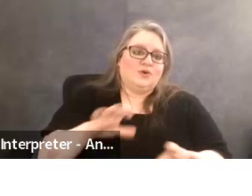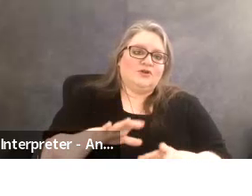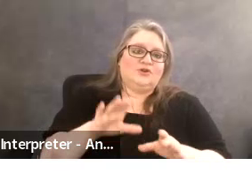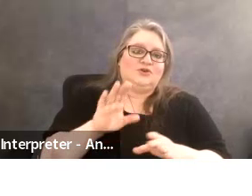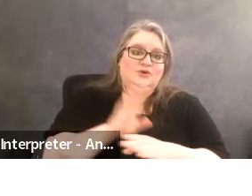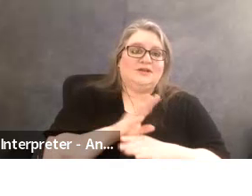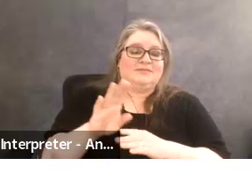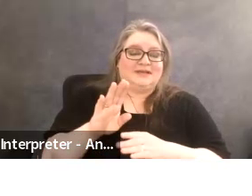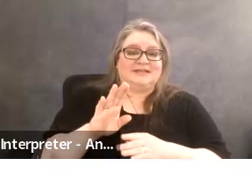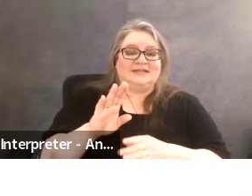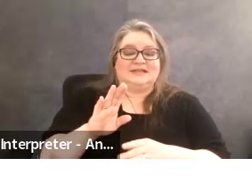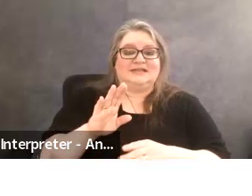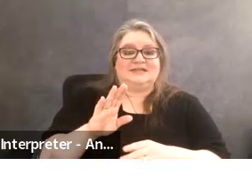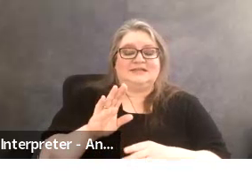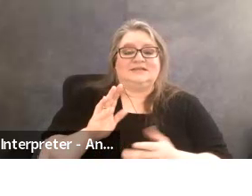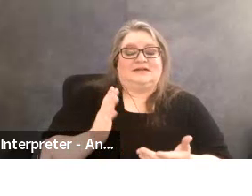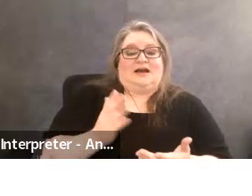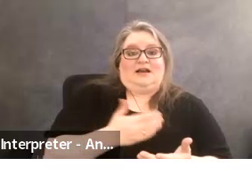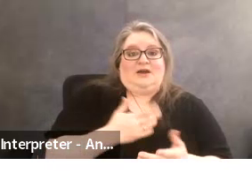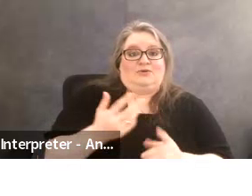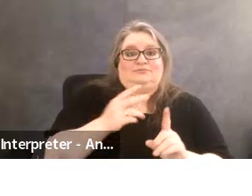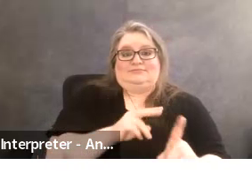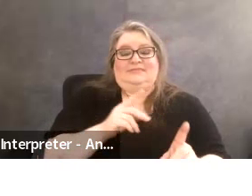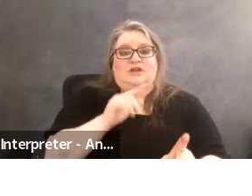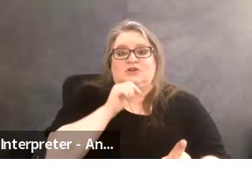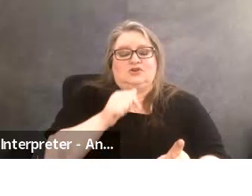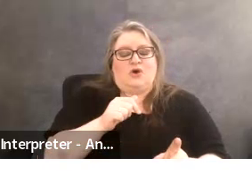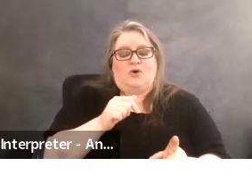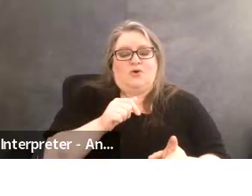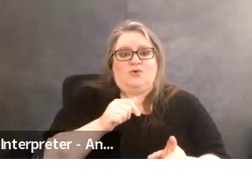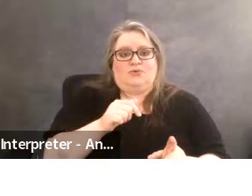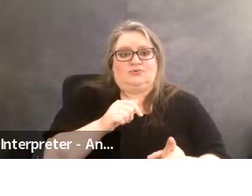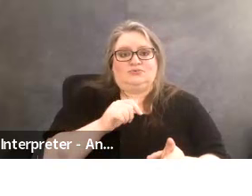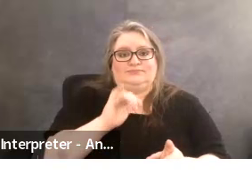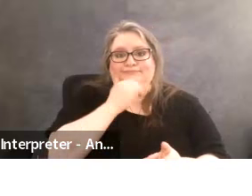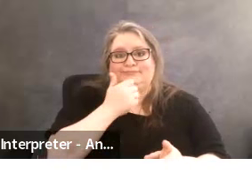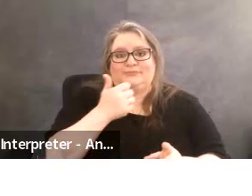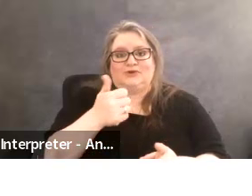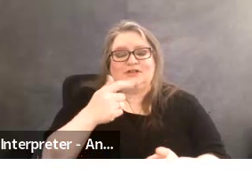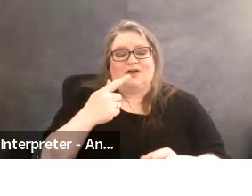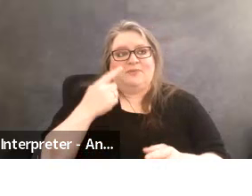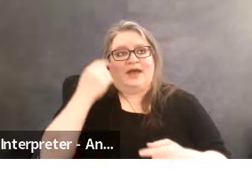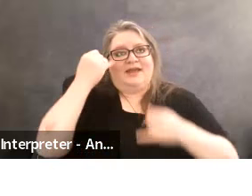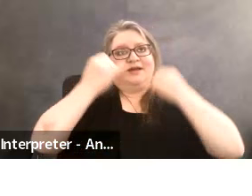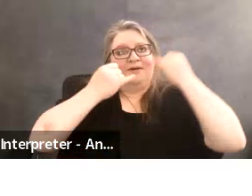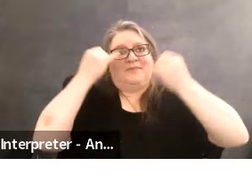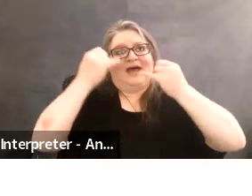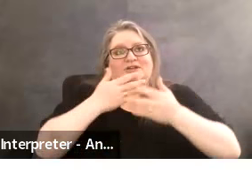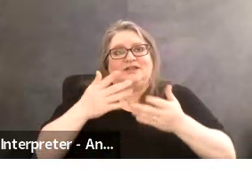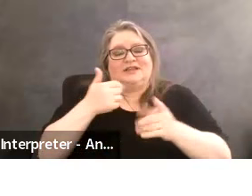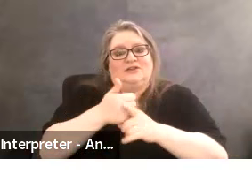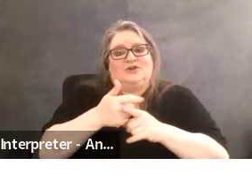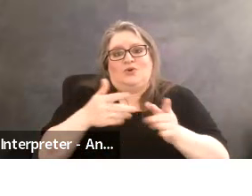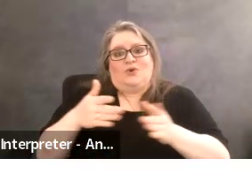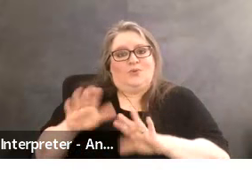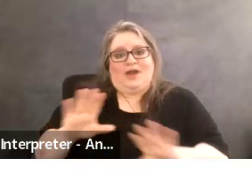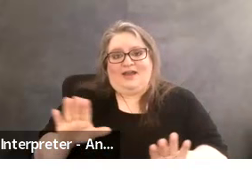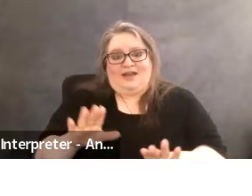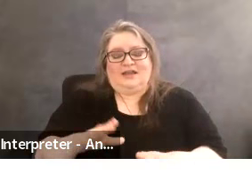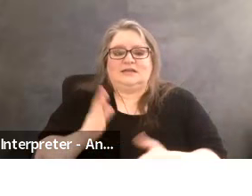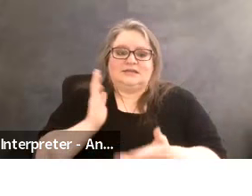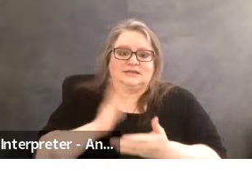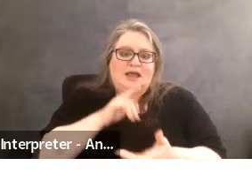mode. Don't hobby yourself by putting illogical things or imagined things in your own way.